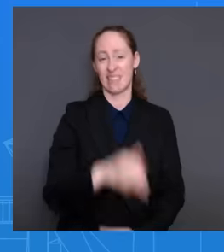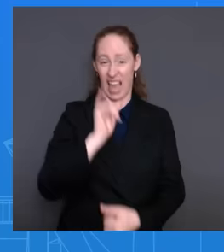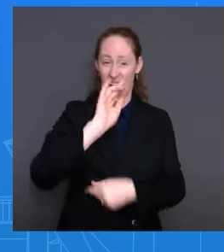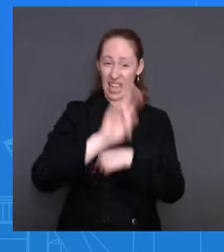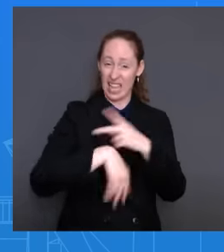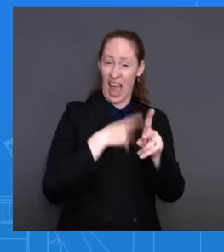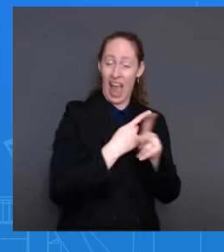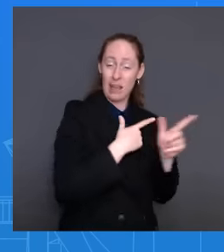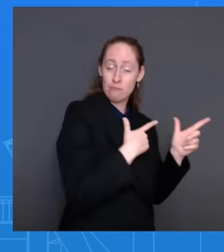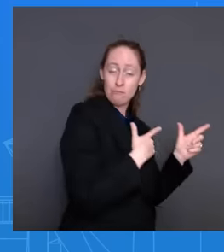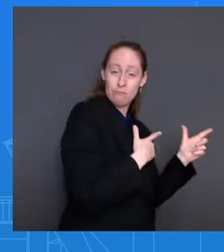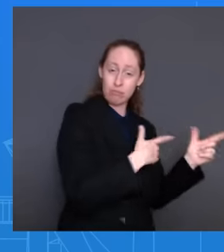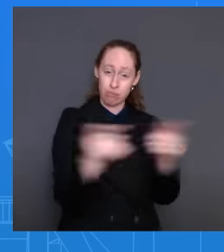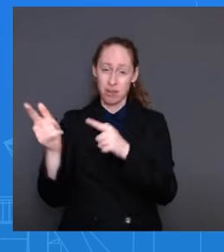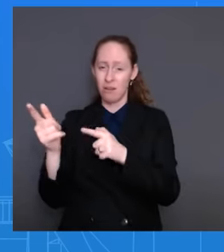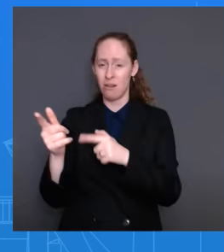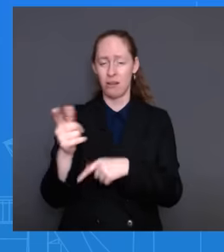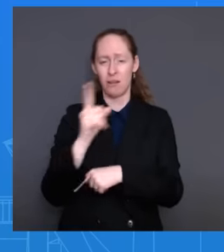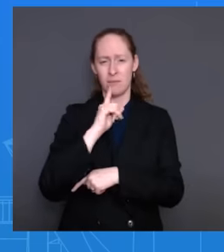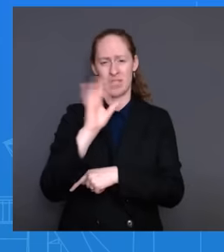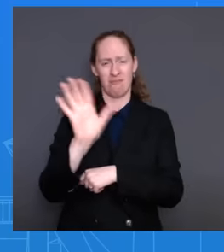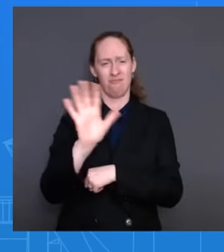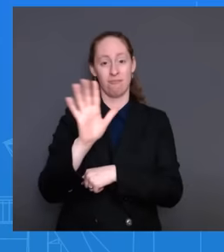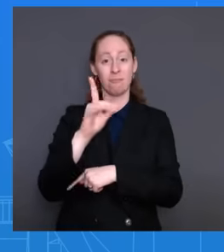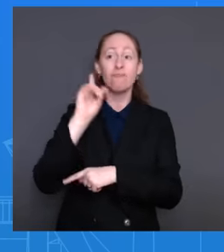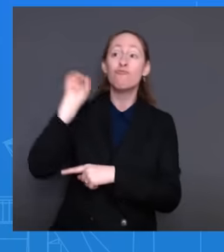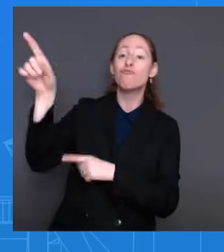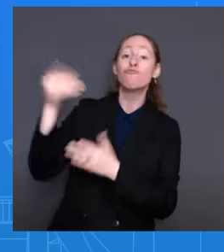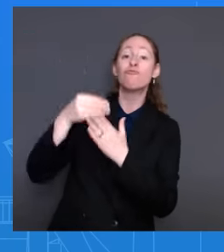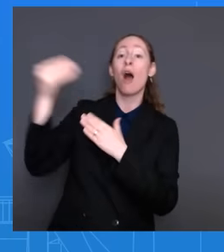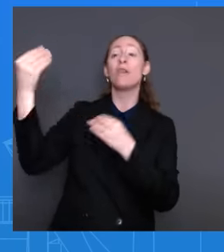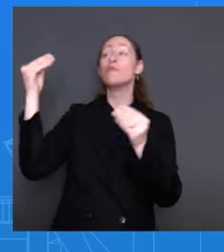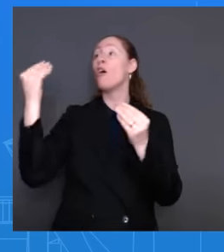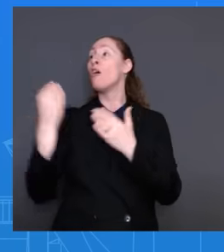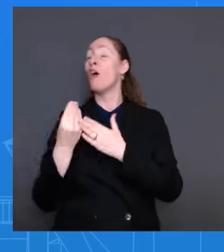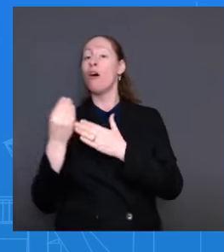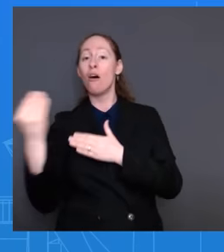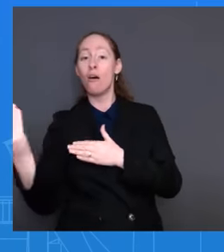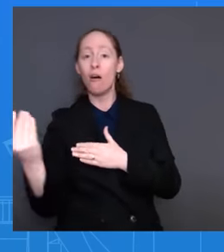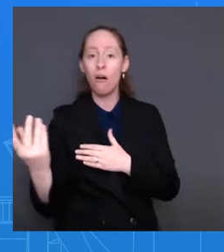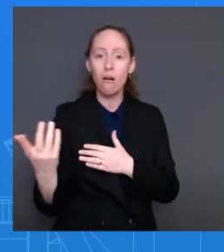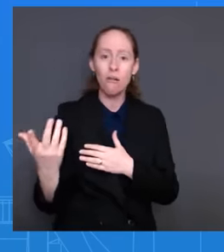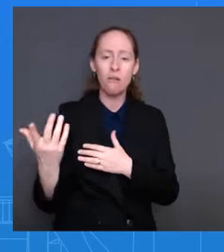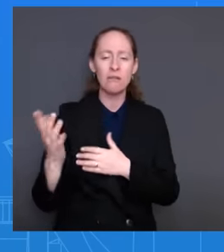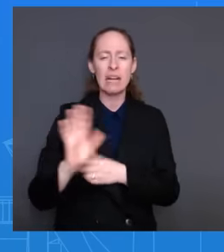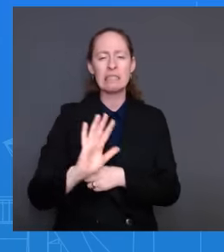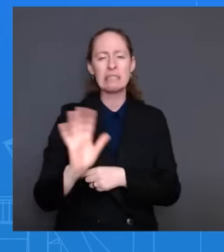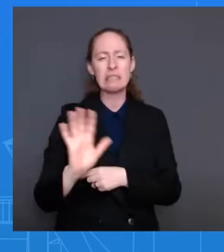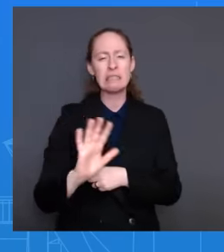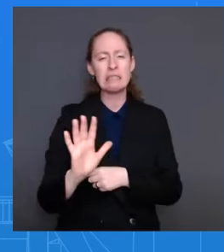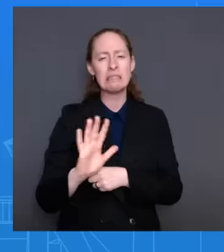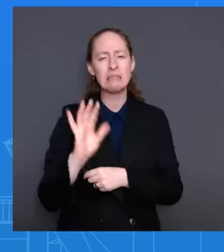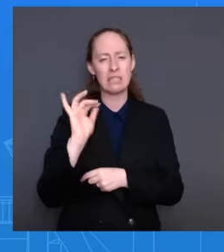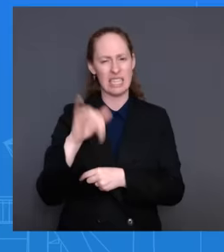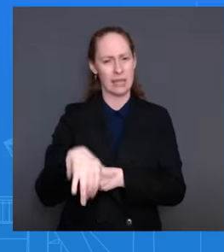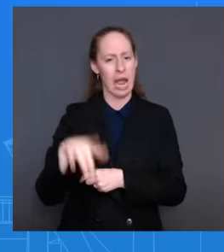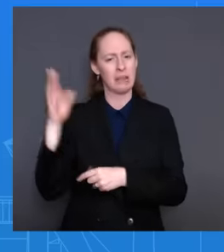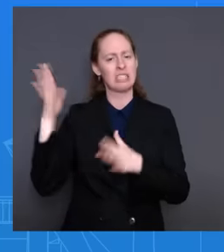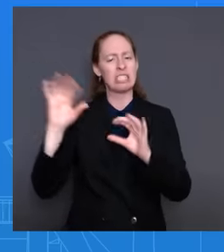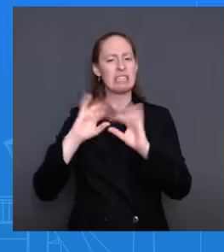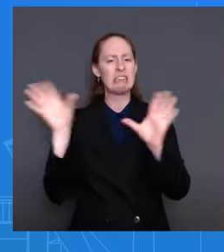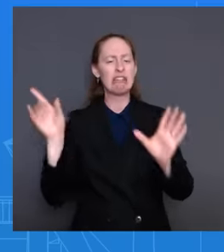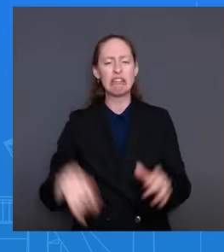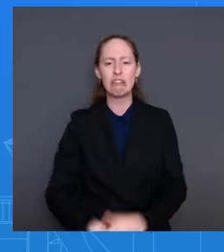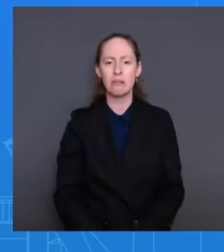do in Texas. And so I'll just let his words stand for itself. And so he would sign such a bill into law if it were